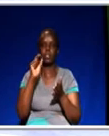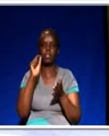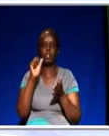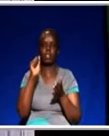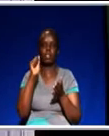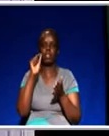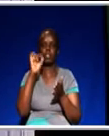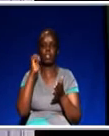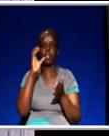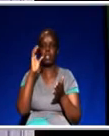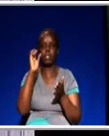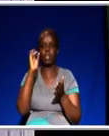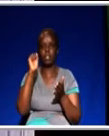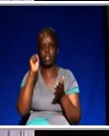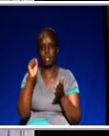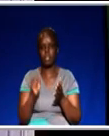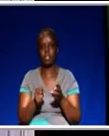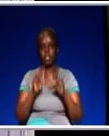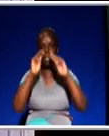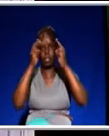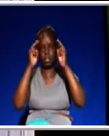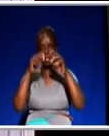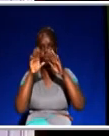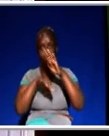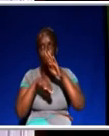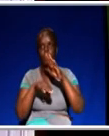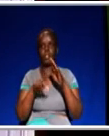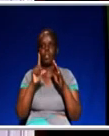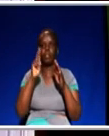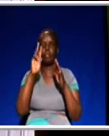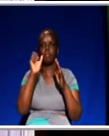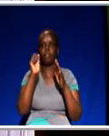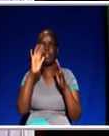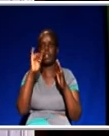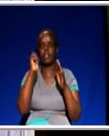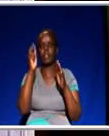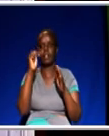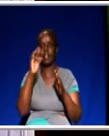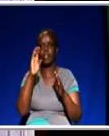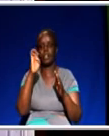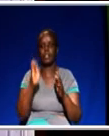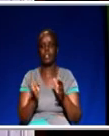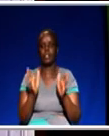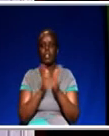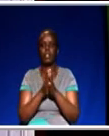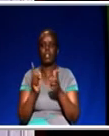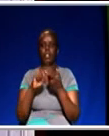statistics, and the topic, or rather the subtopic, is variance and standard